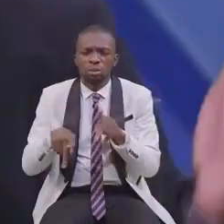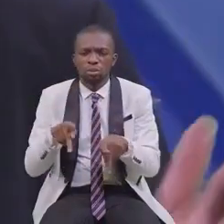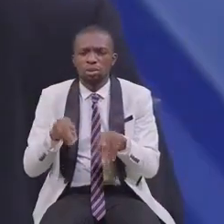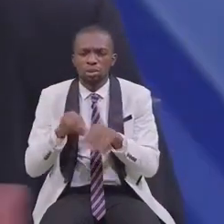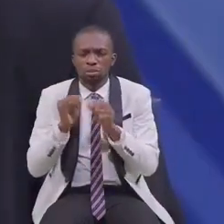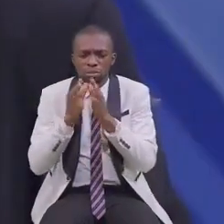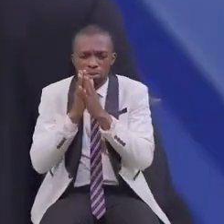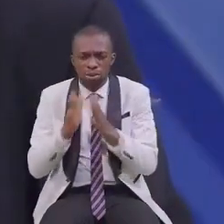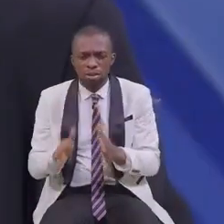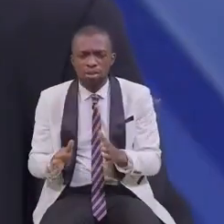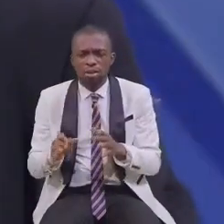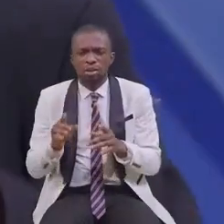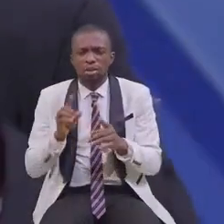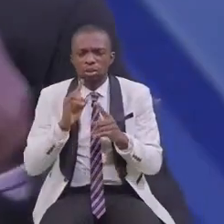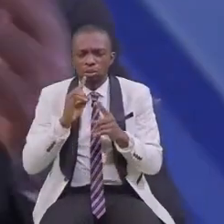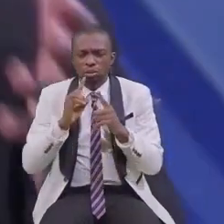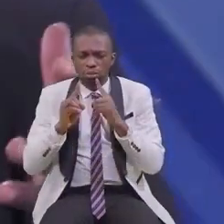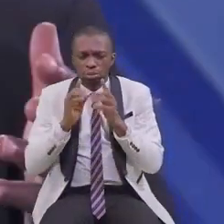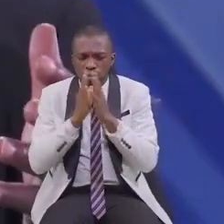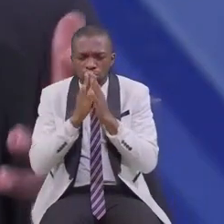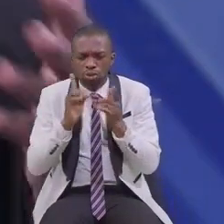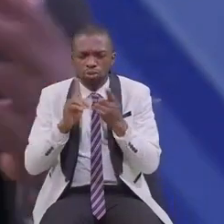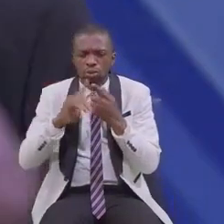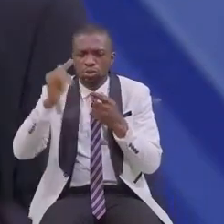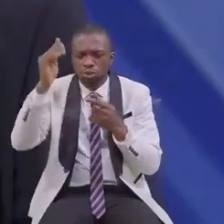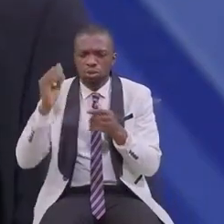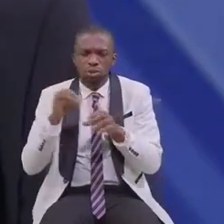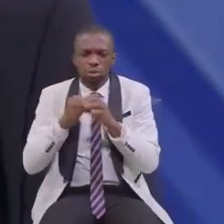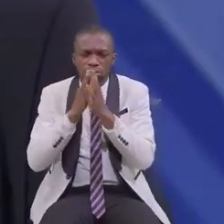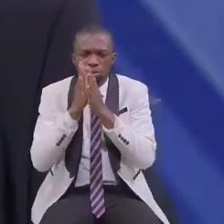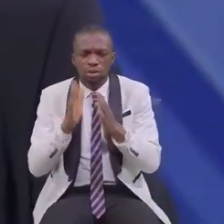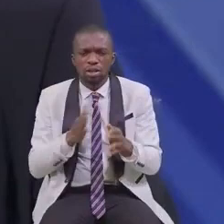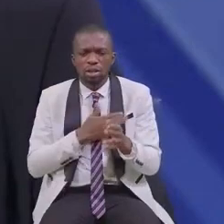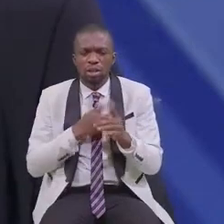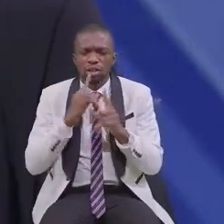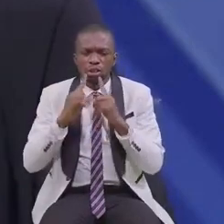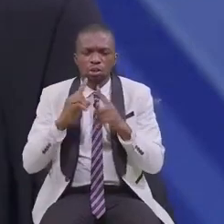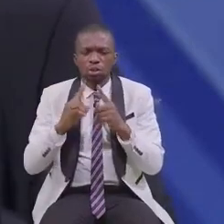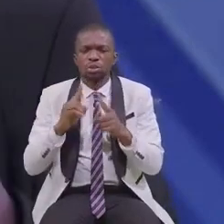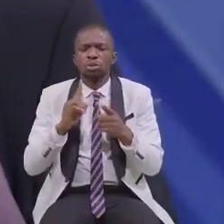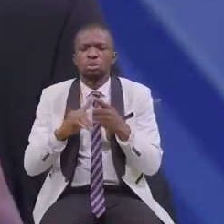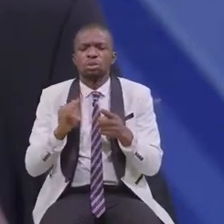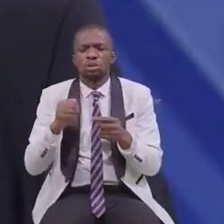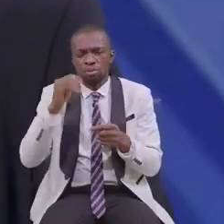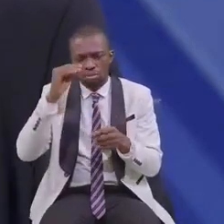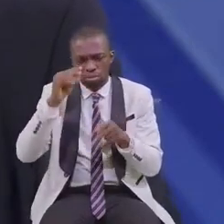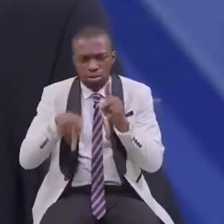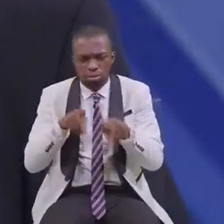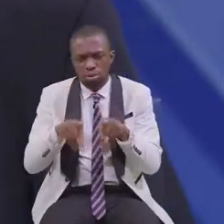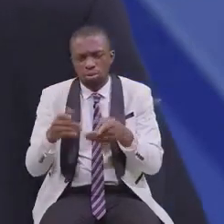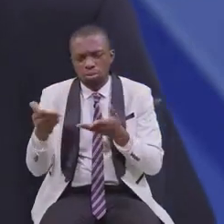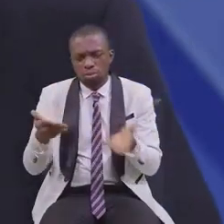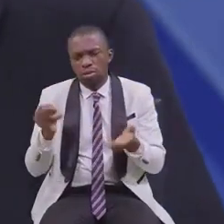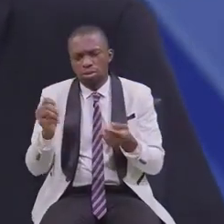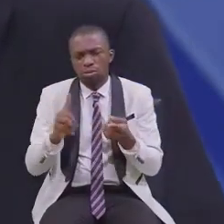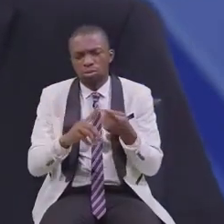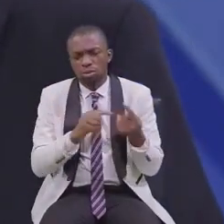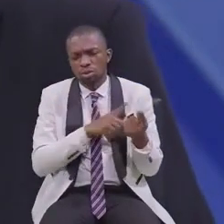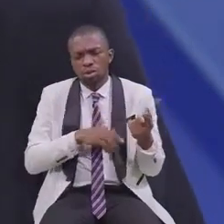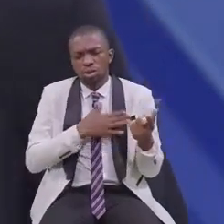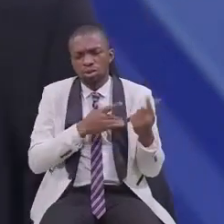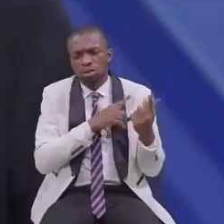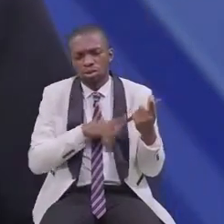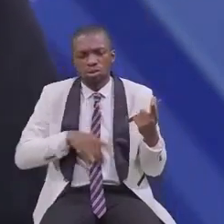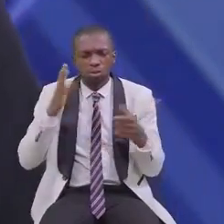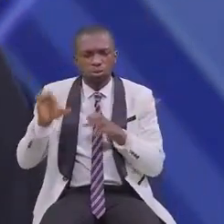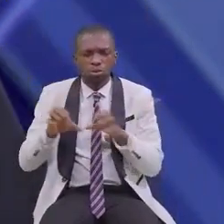We talk to God in prayer, and we talk to the men and bring them to the Lord. And the Lord will do great things in our midst and